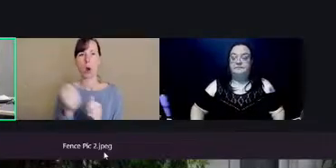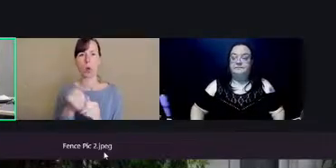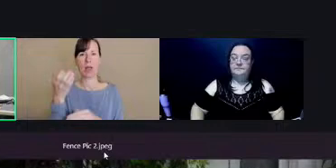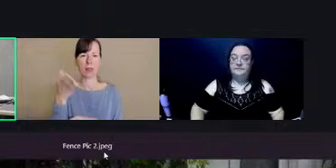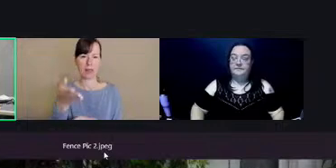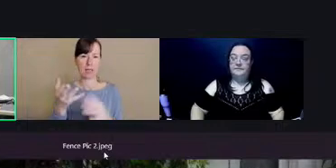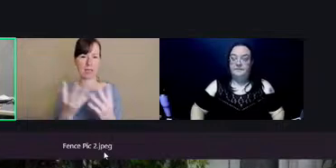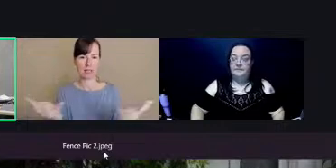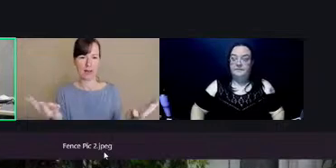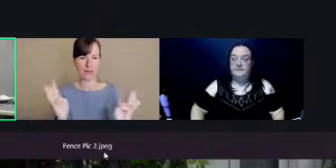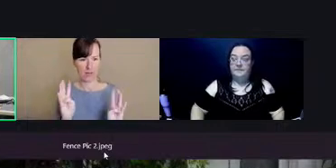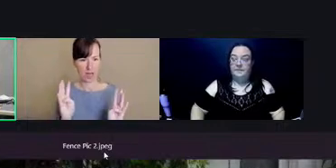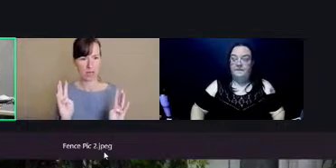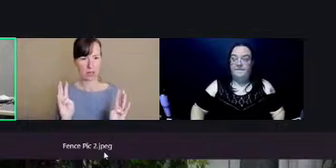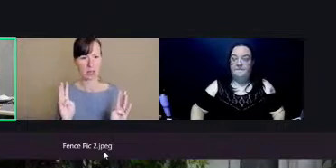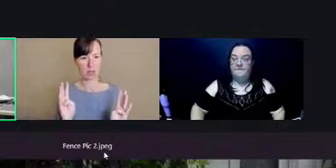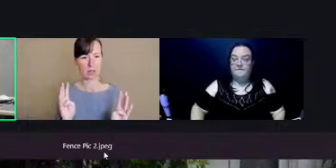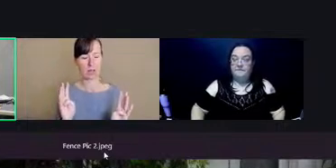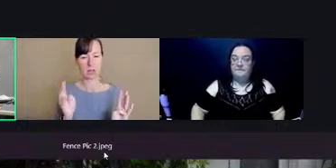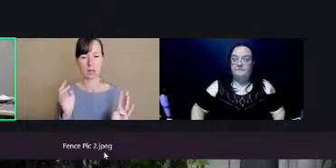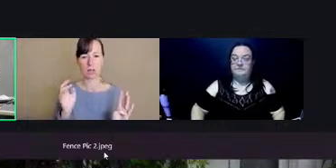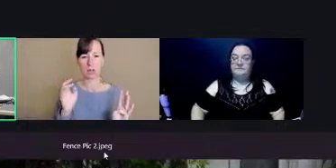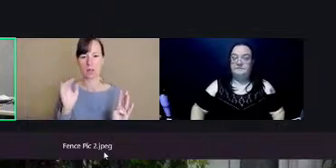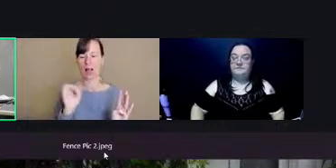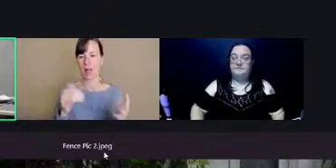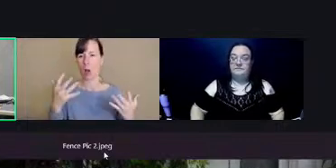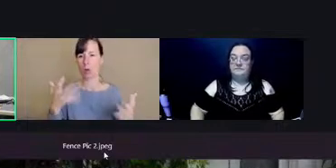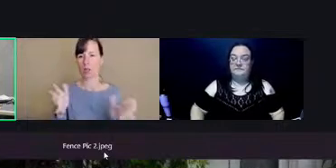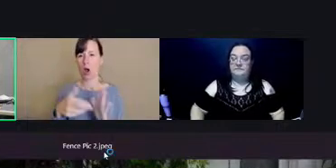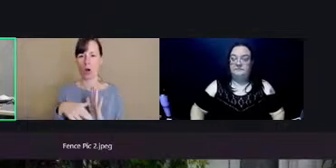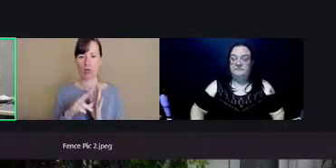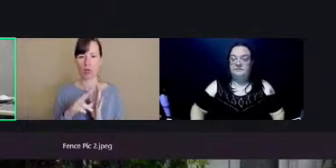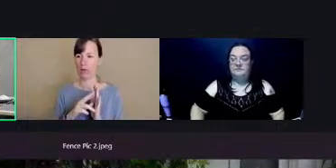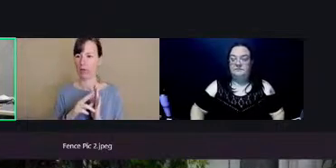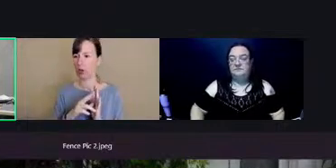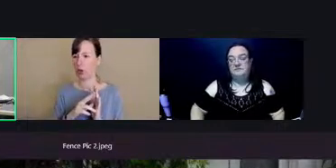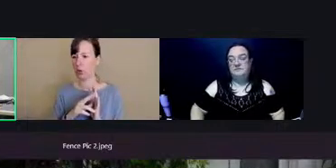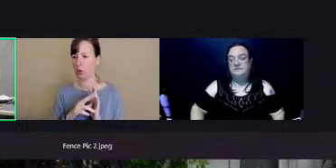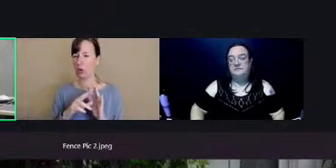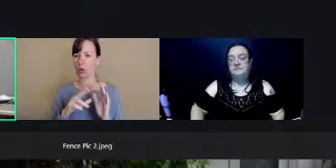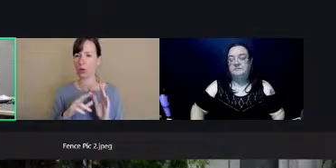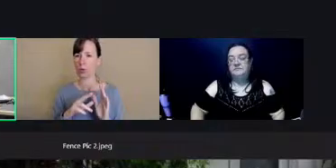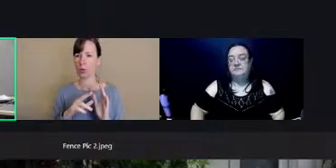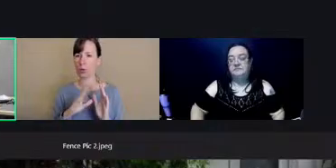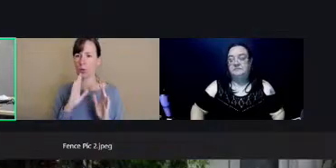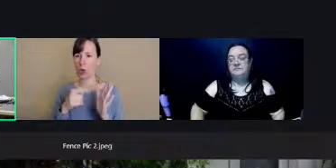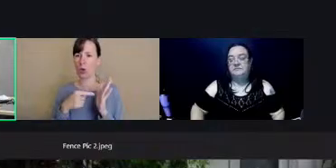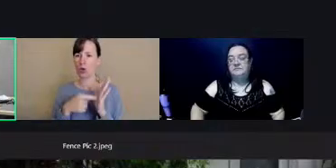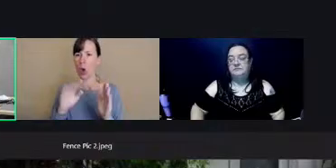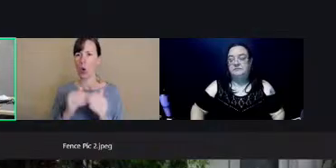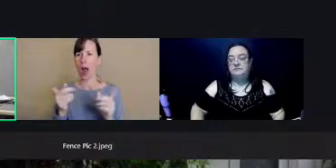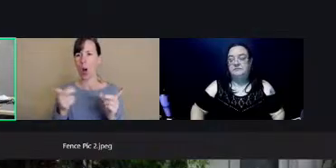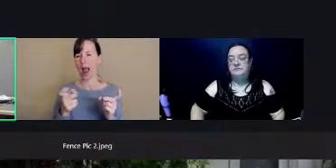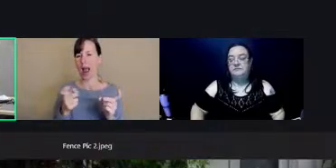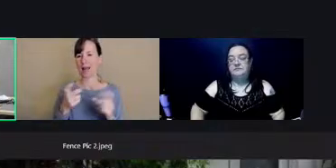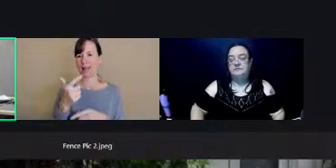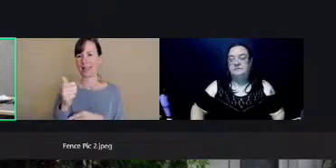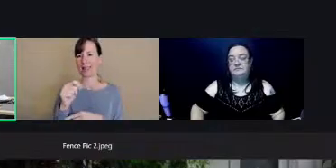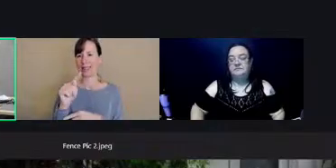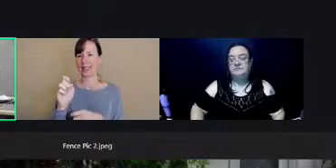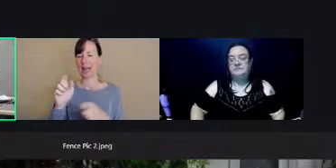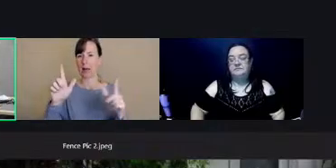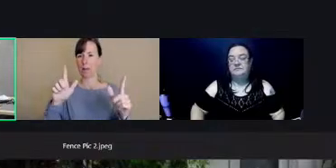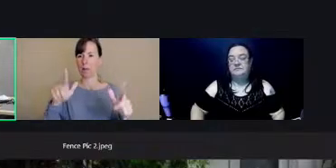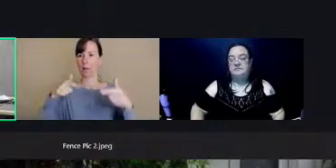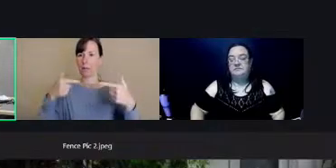Cardenas has taken the lead with this, and we're going to show you how we're going to deal with the gate, the